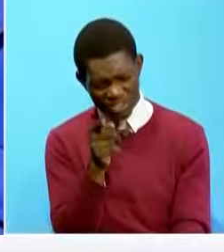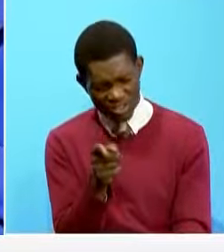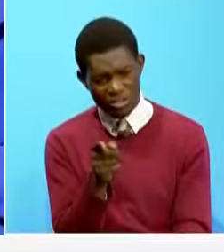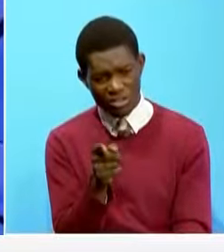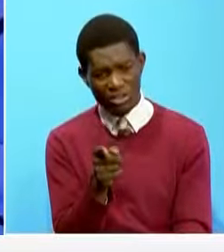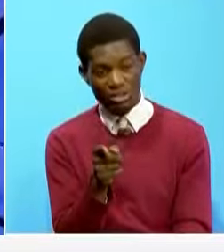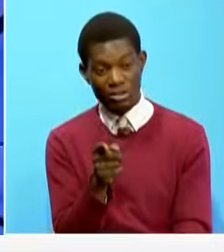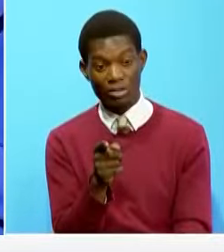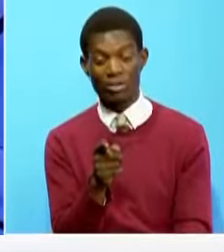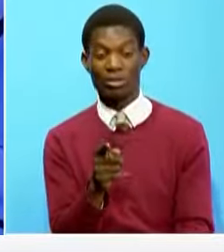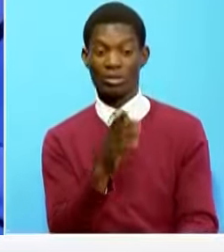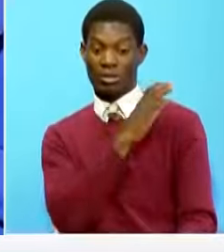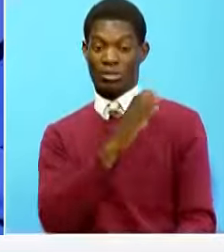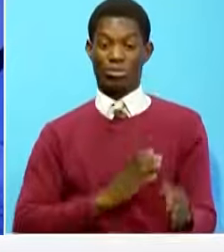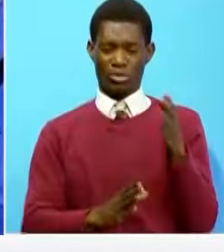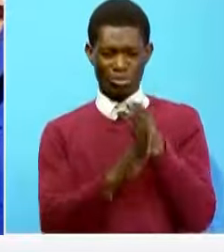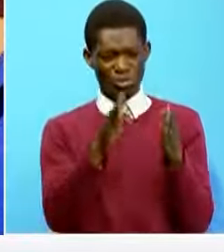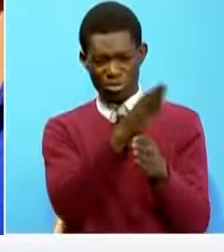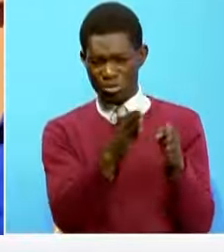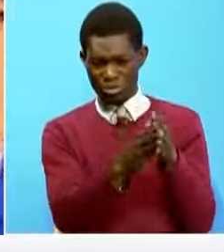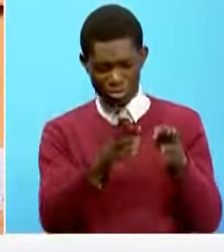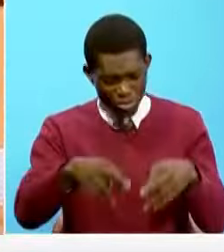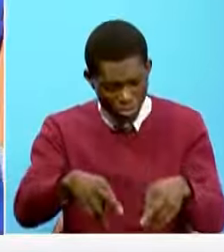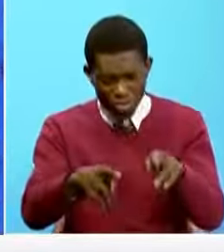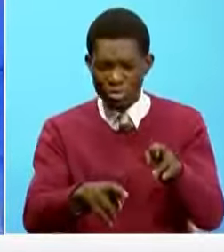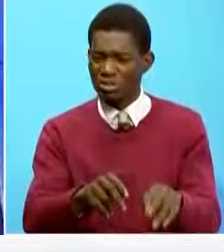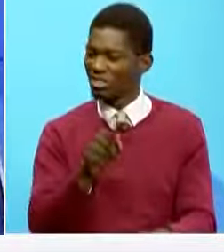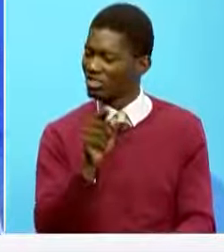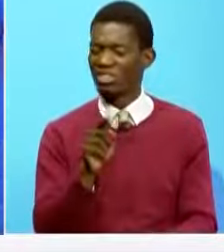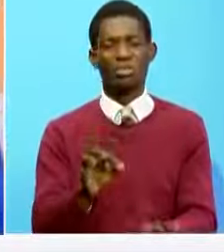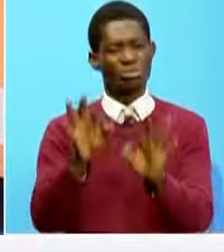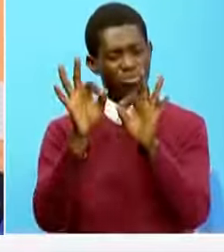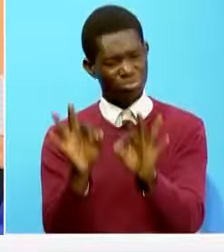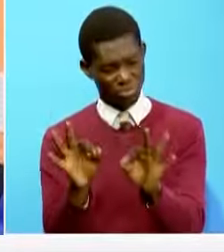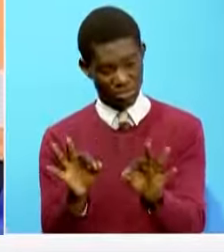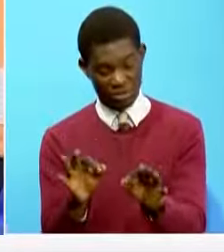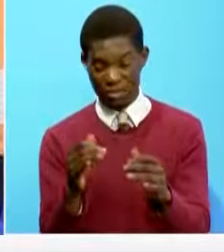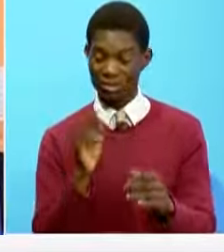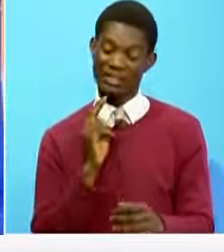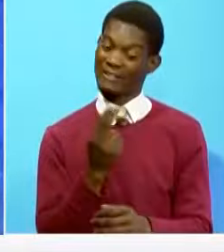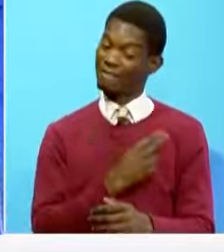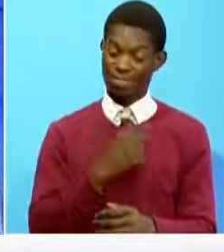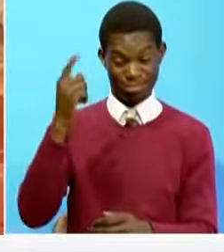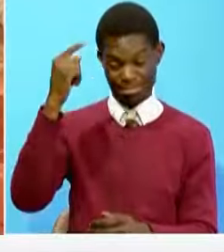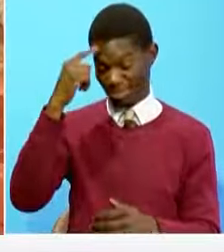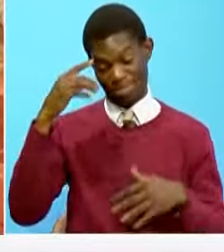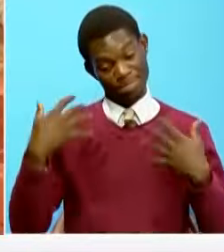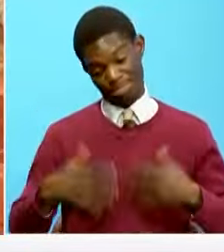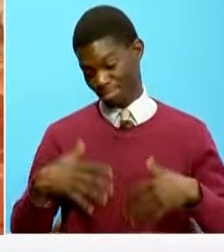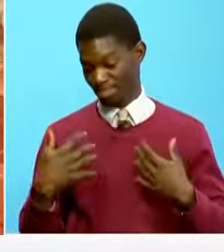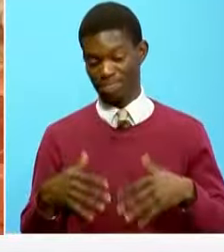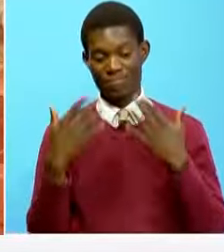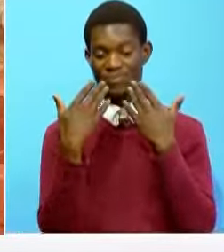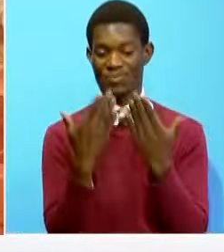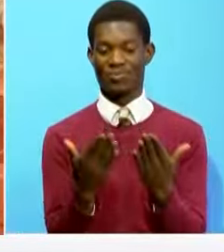contractor, that the road is going on well and government appreciates the works that are currently going on so far. Meanwhile,